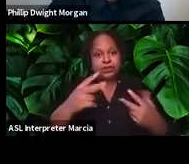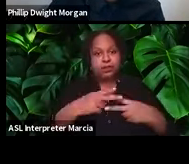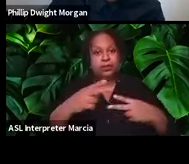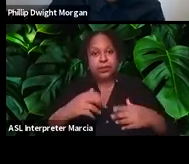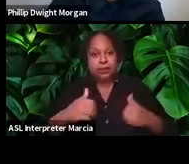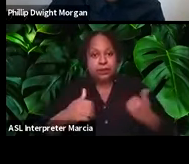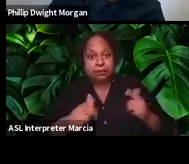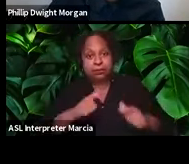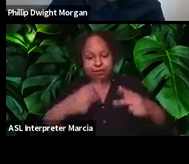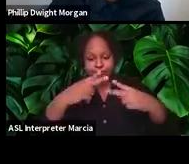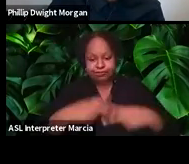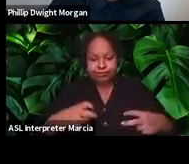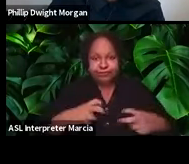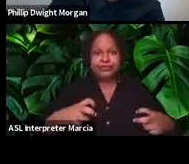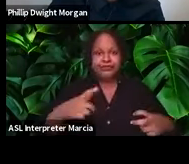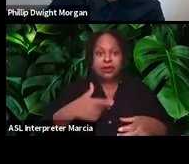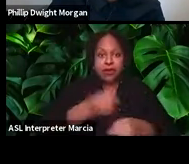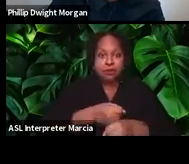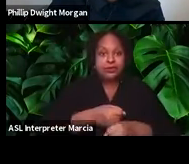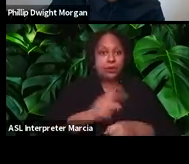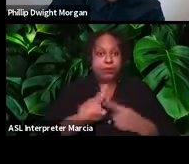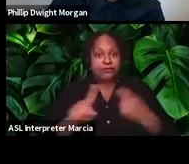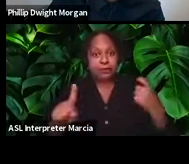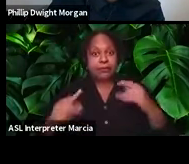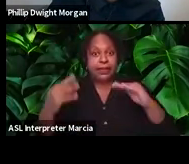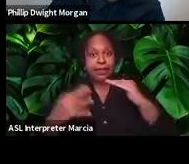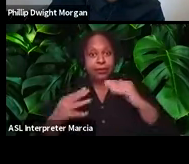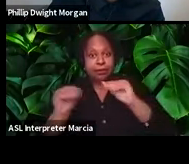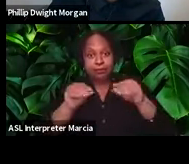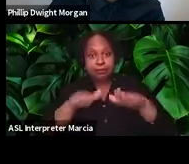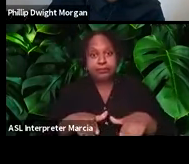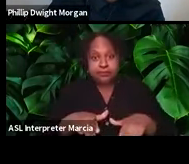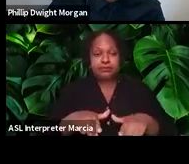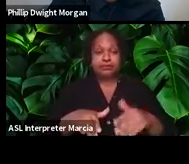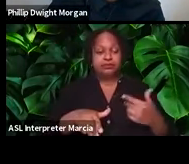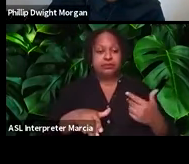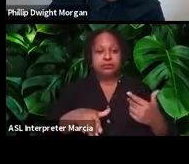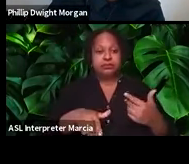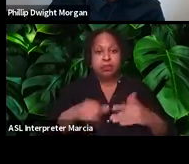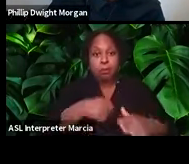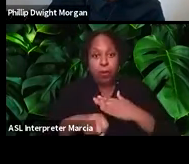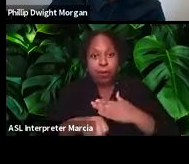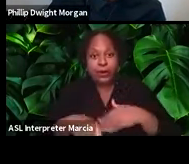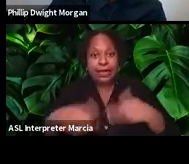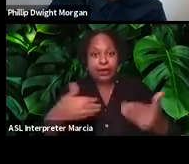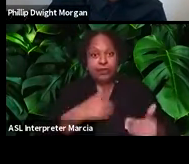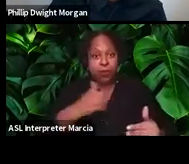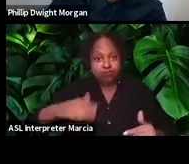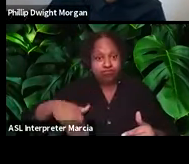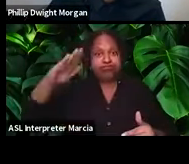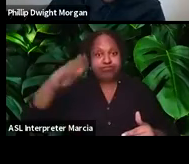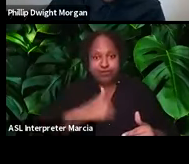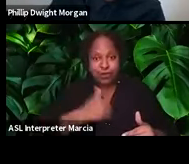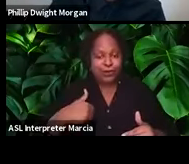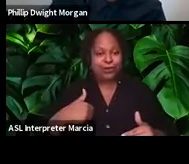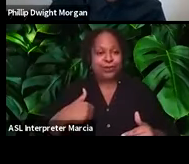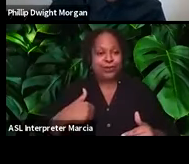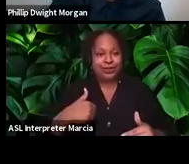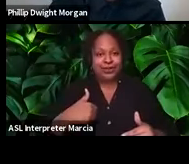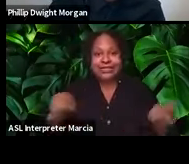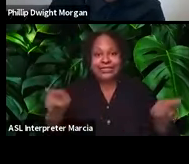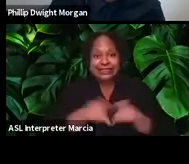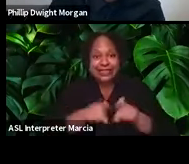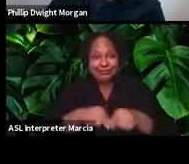where they're from, being immigrant kids, being born and raised in Toronto kids, being raised like myself